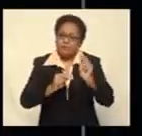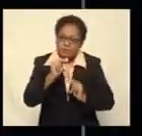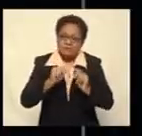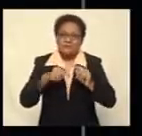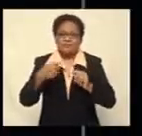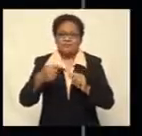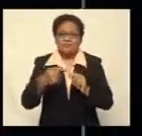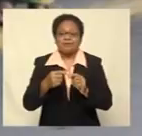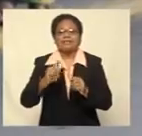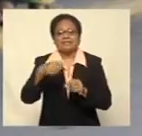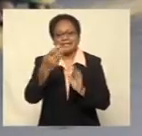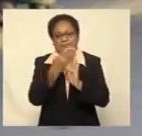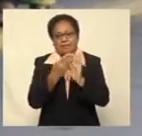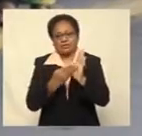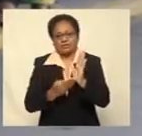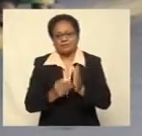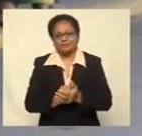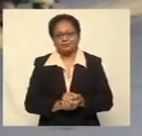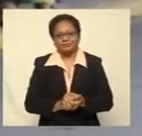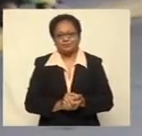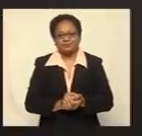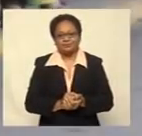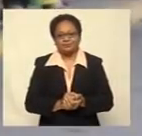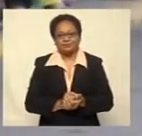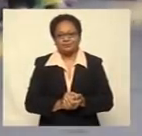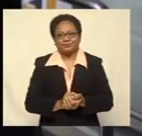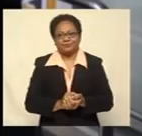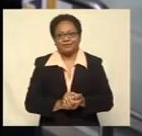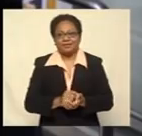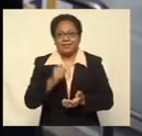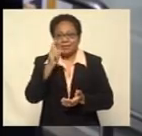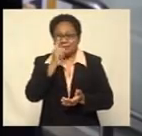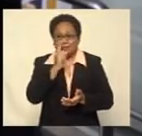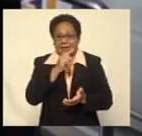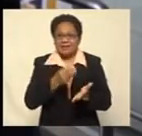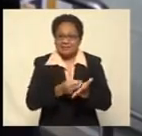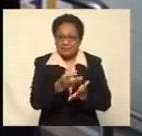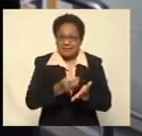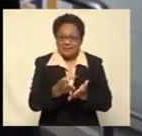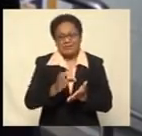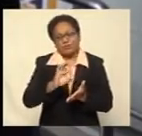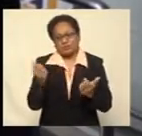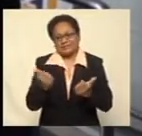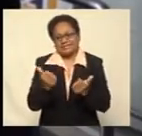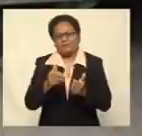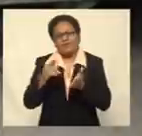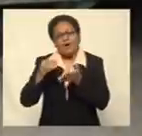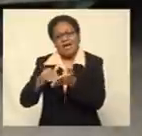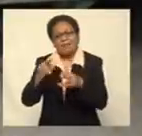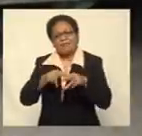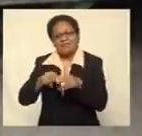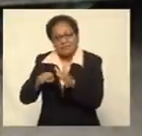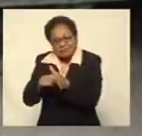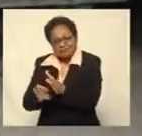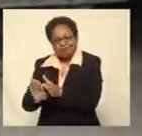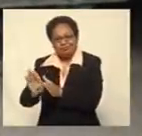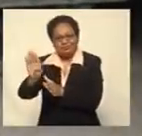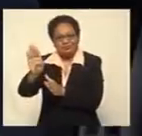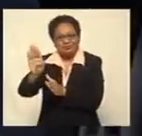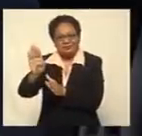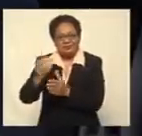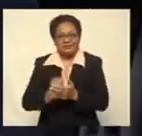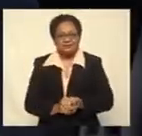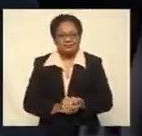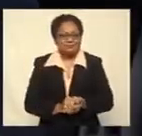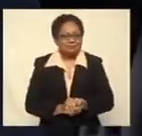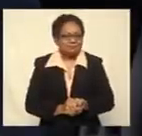budget. Consumer spending will not be enough to pull the economy out of recession in the short to medium term.